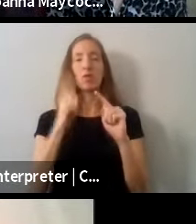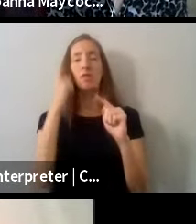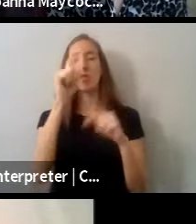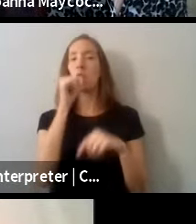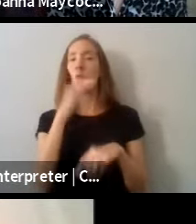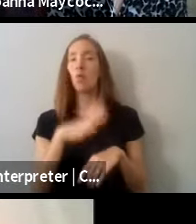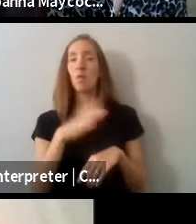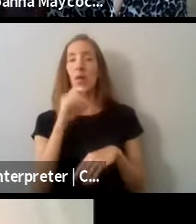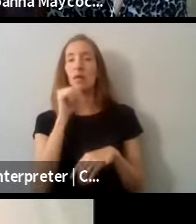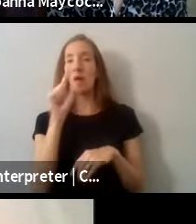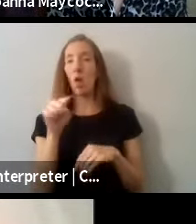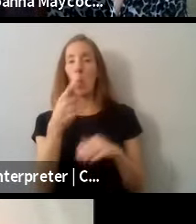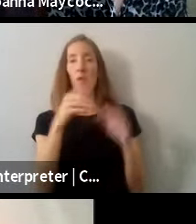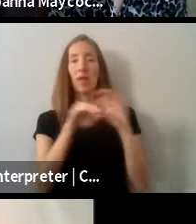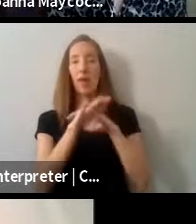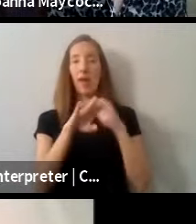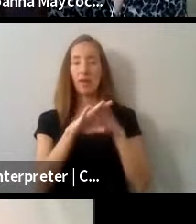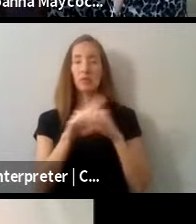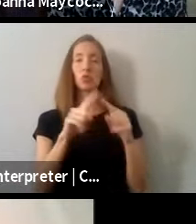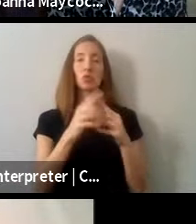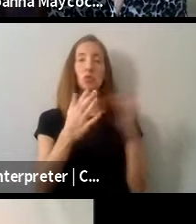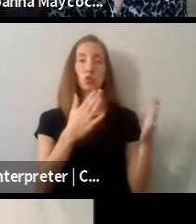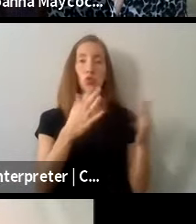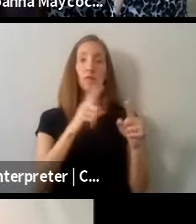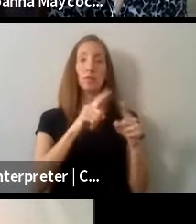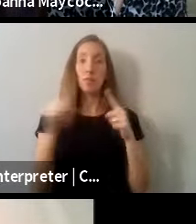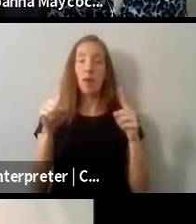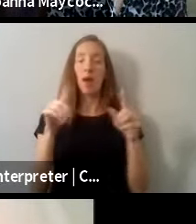services, but also access to justice and are